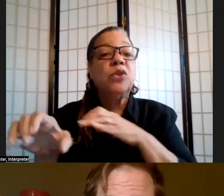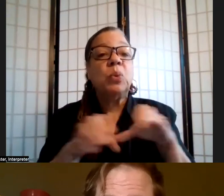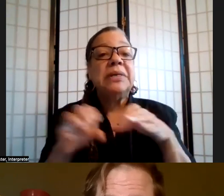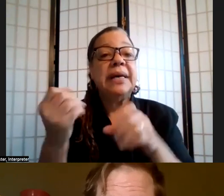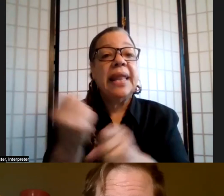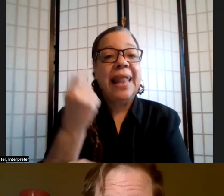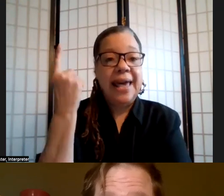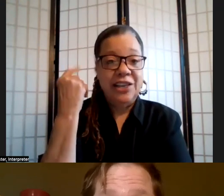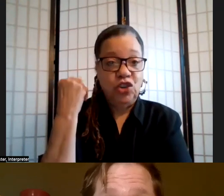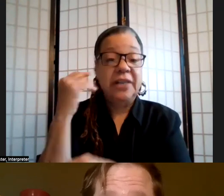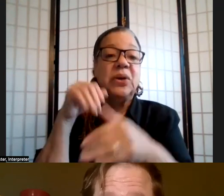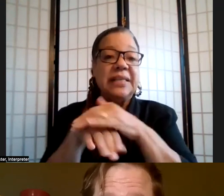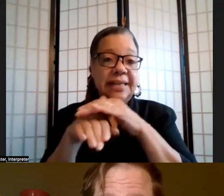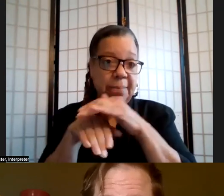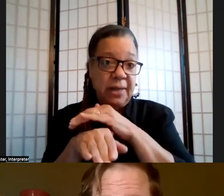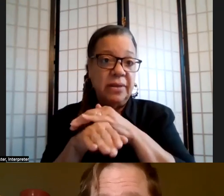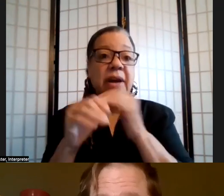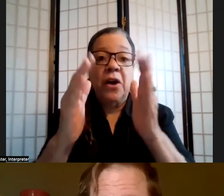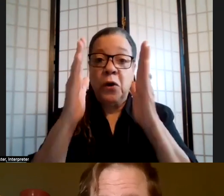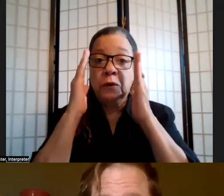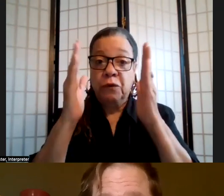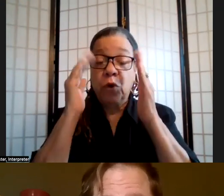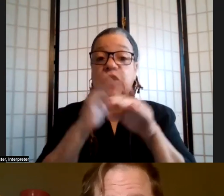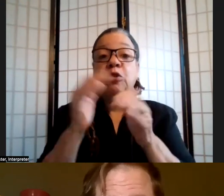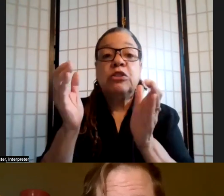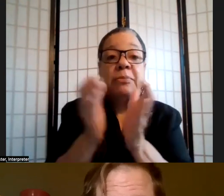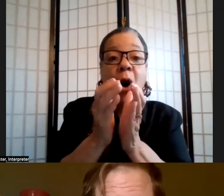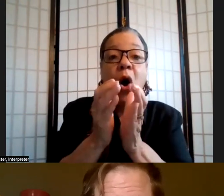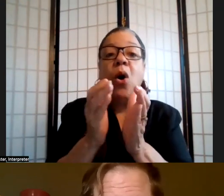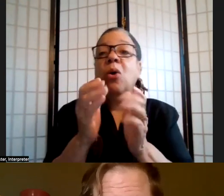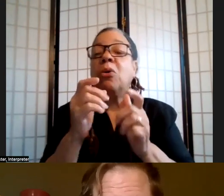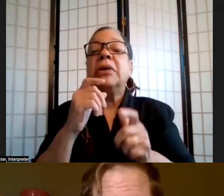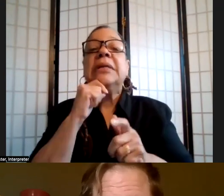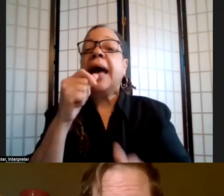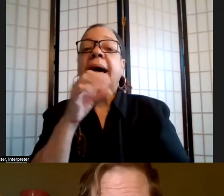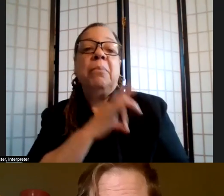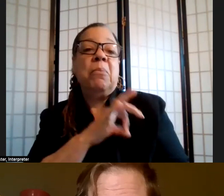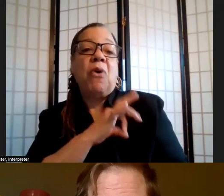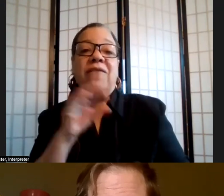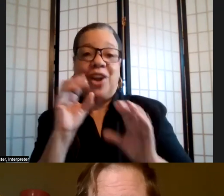around access and accessibility, specifically focused on small, mid-size, and volunteer-led nonprofit organizations.